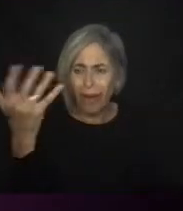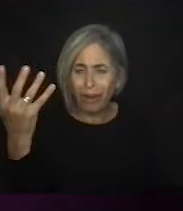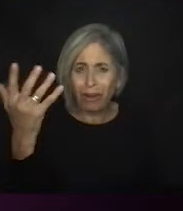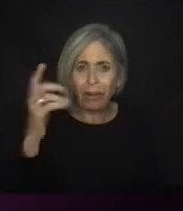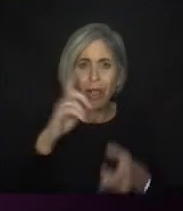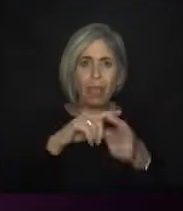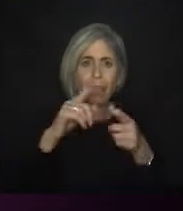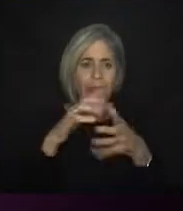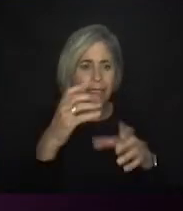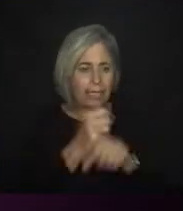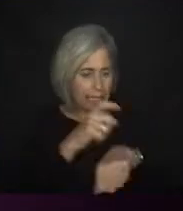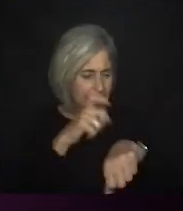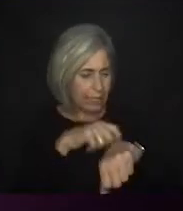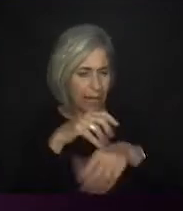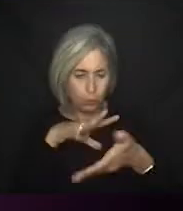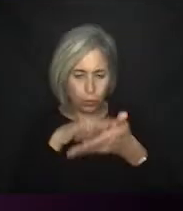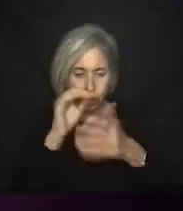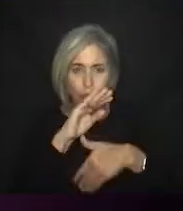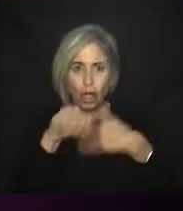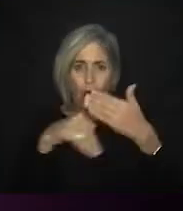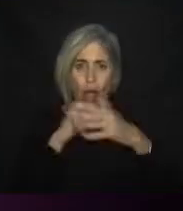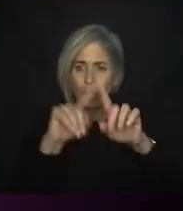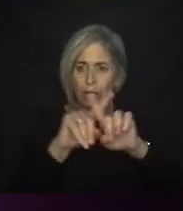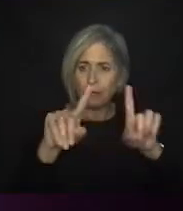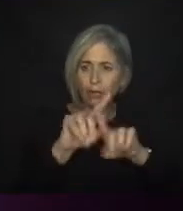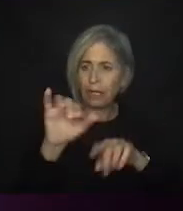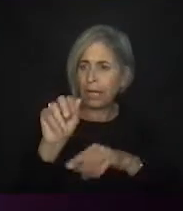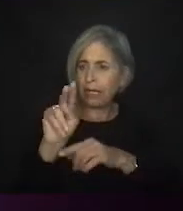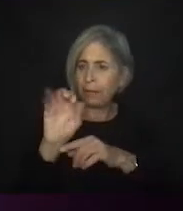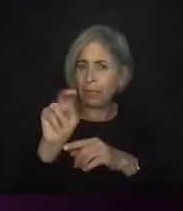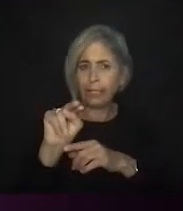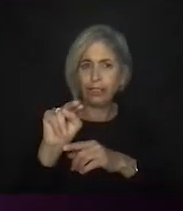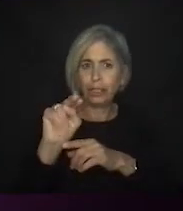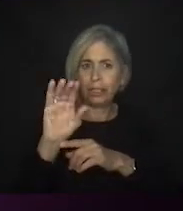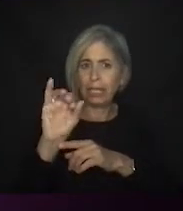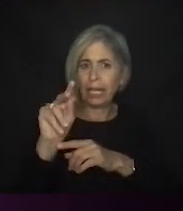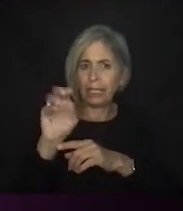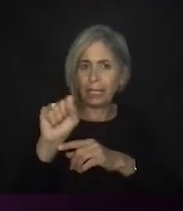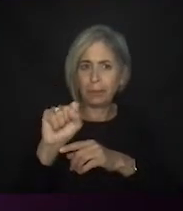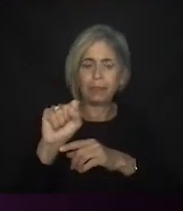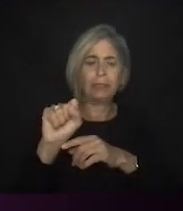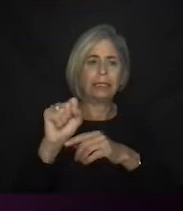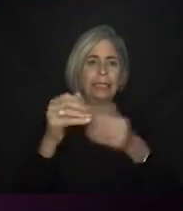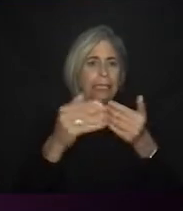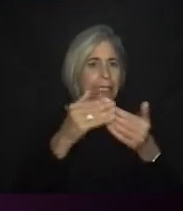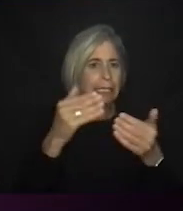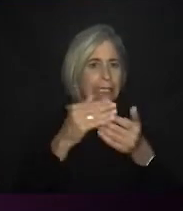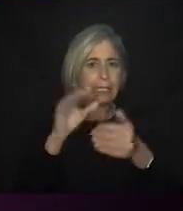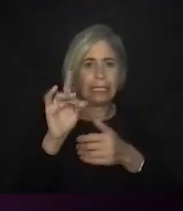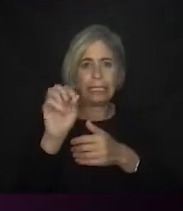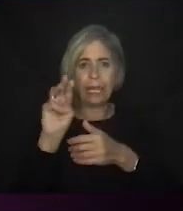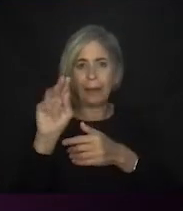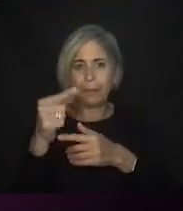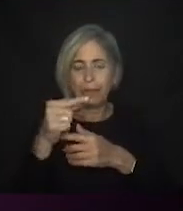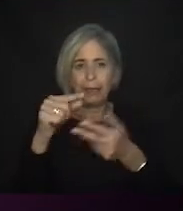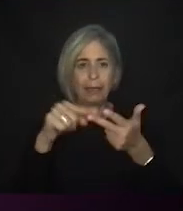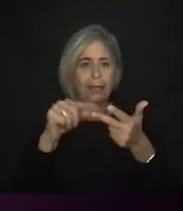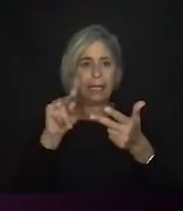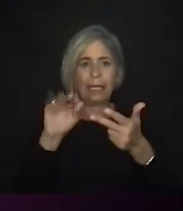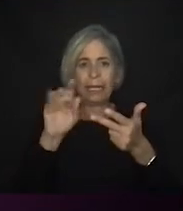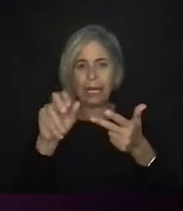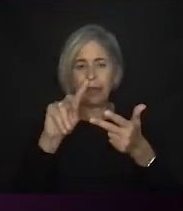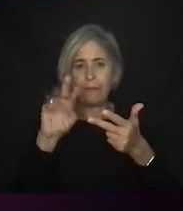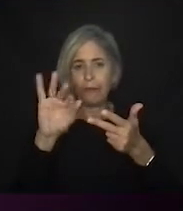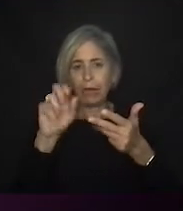Then taking the time to learn all the animation concepts like easing, damping, keyframes,